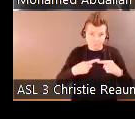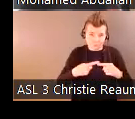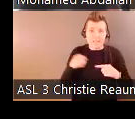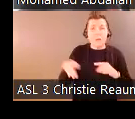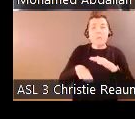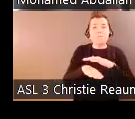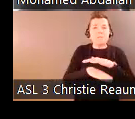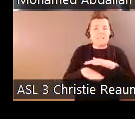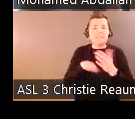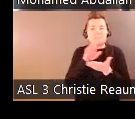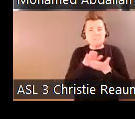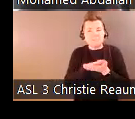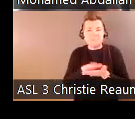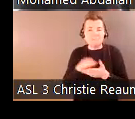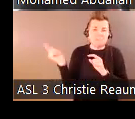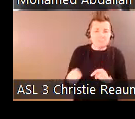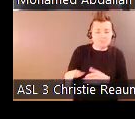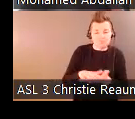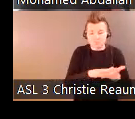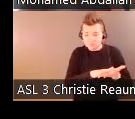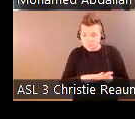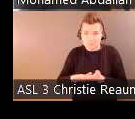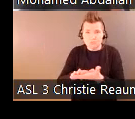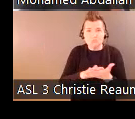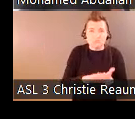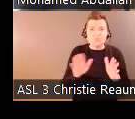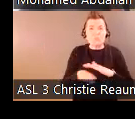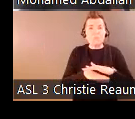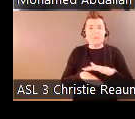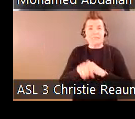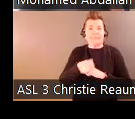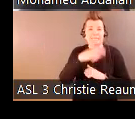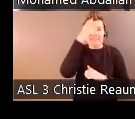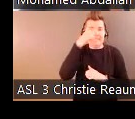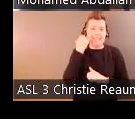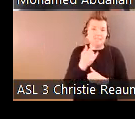other needs that seniors might need staying in a shelter they'll be receiving.